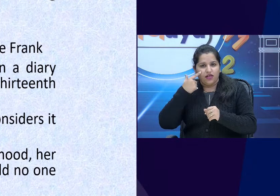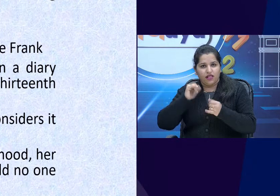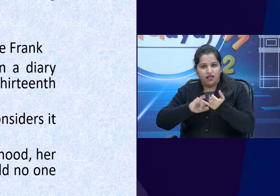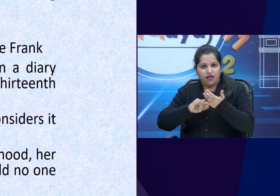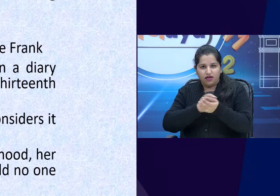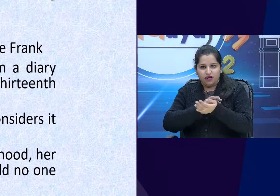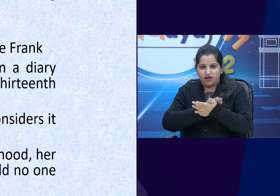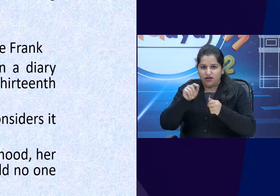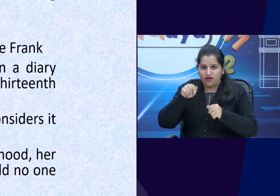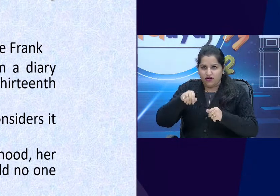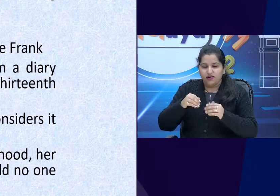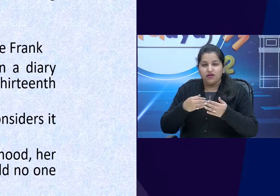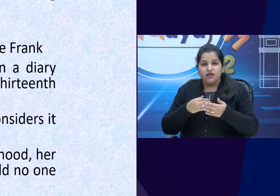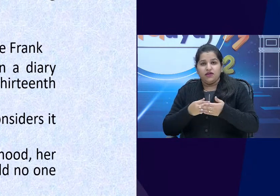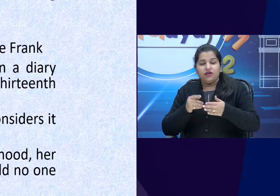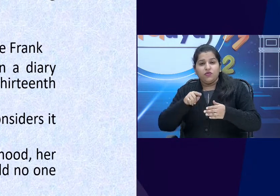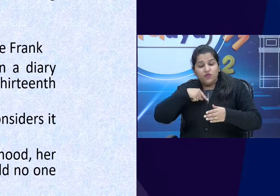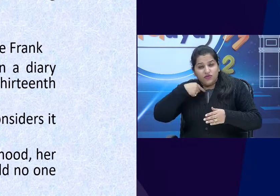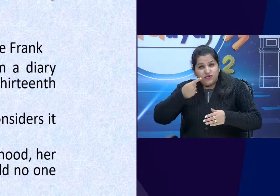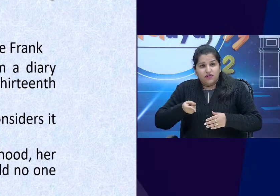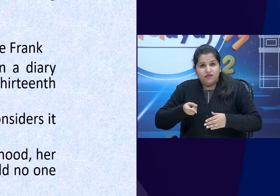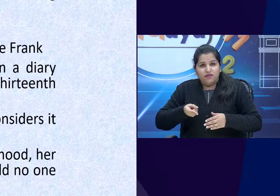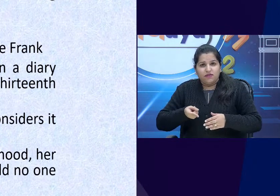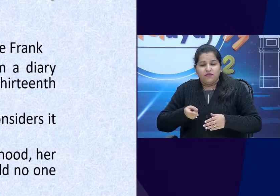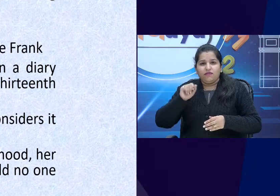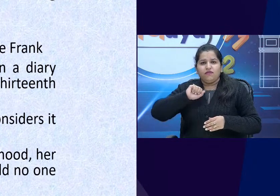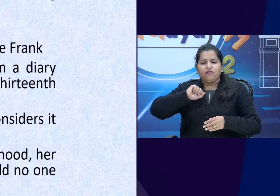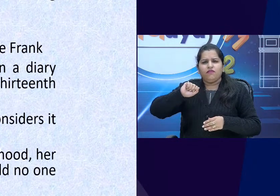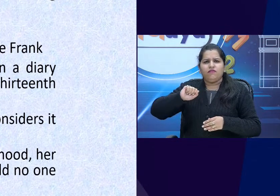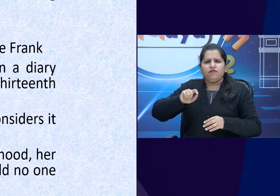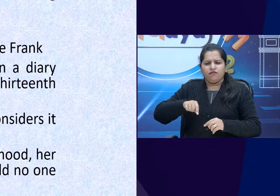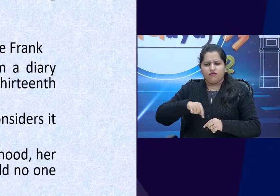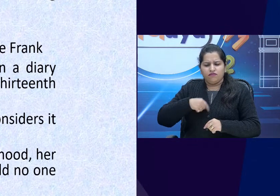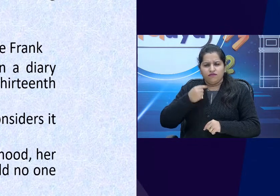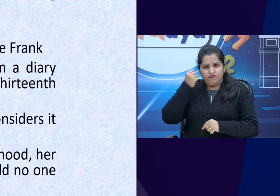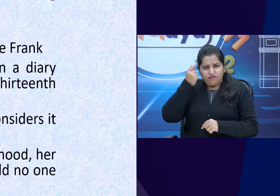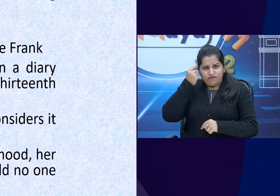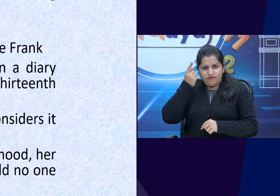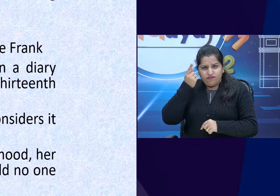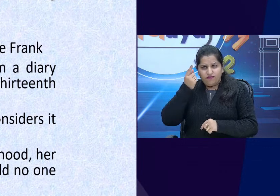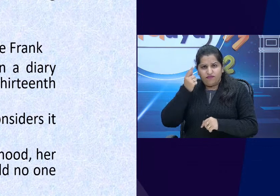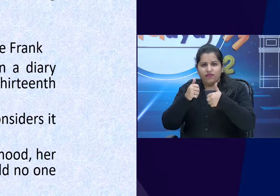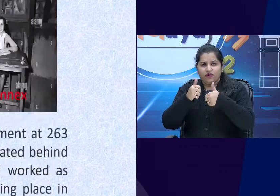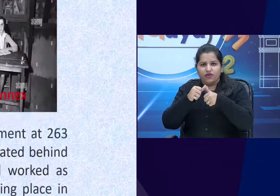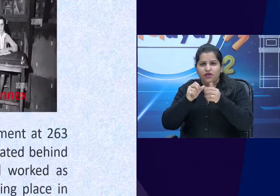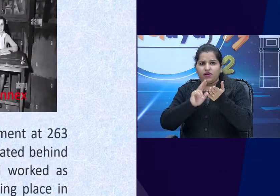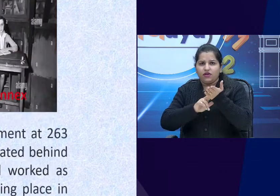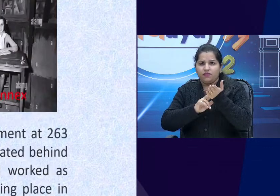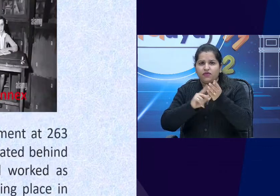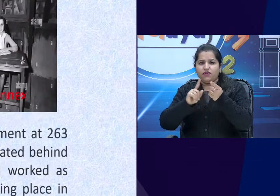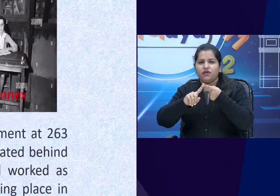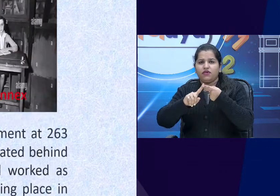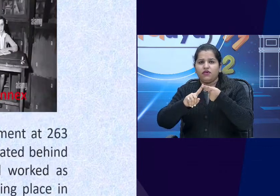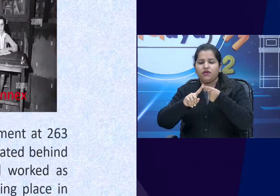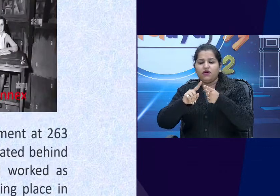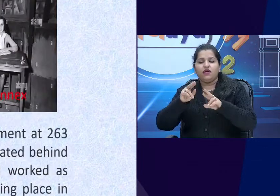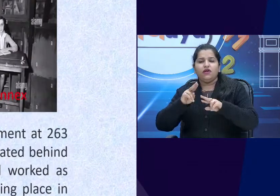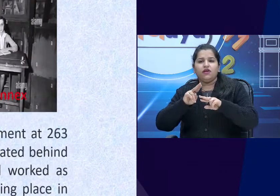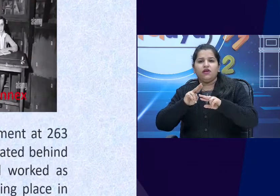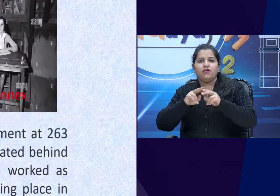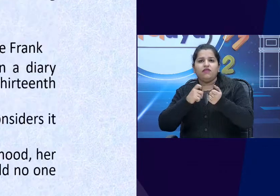Gave it for publication, and that is how we now know about Anne Frank's diary. Okay.